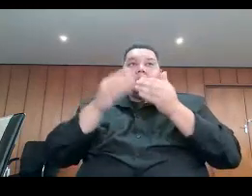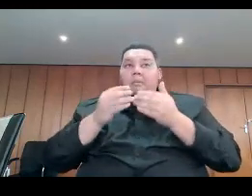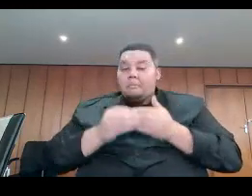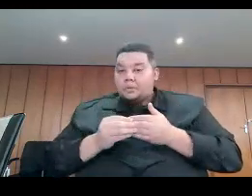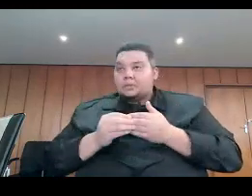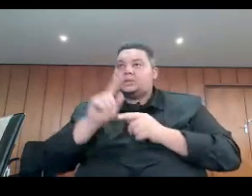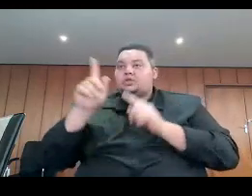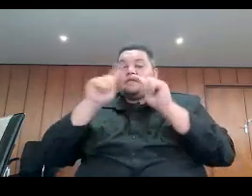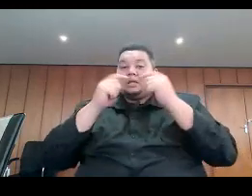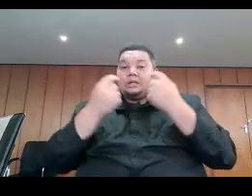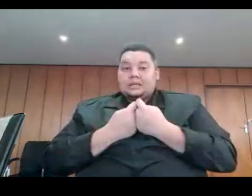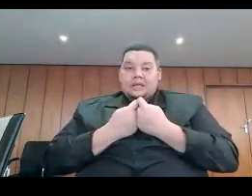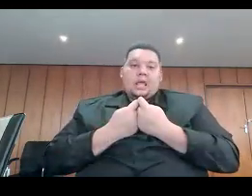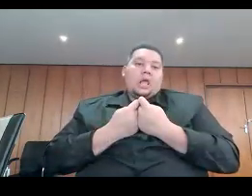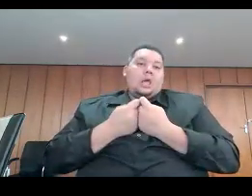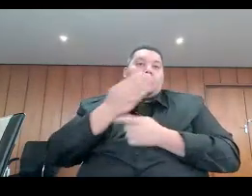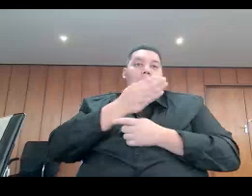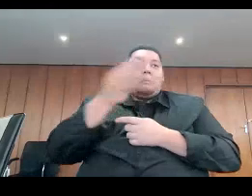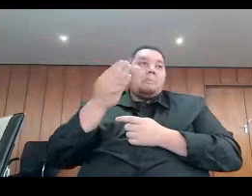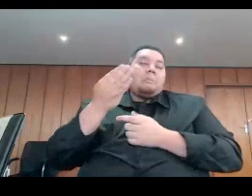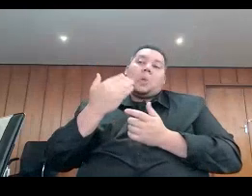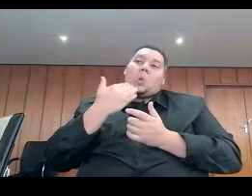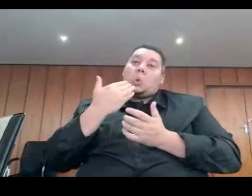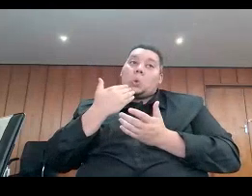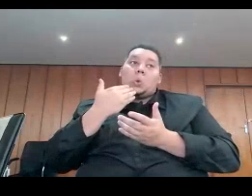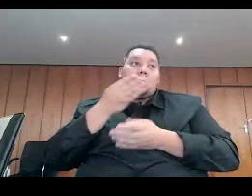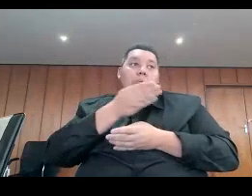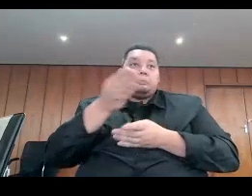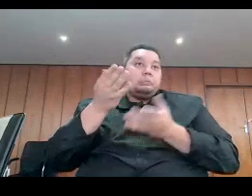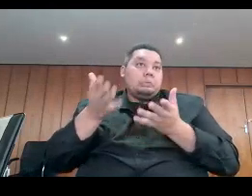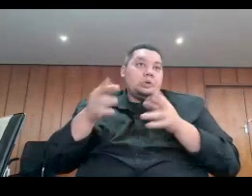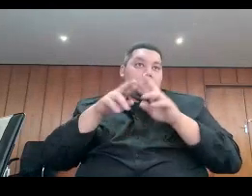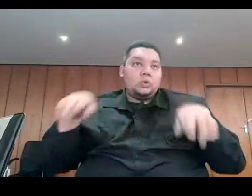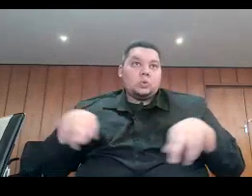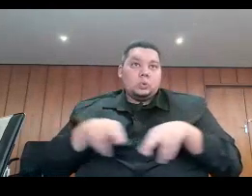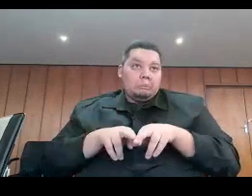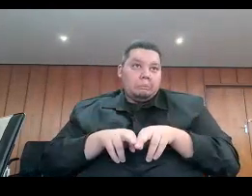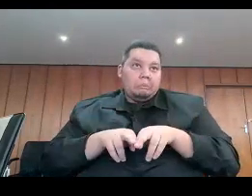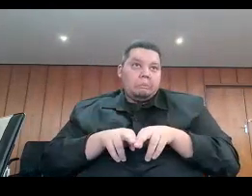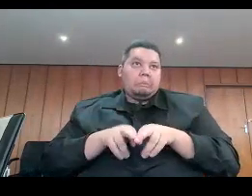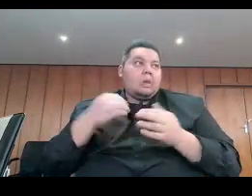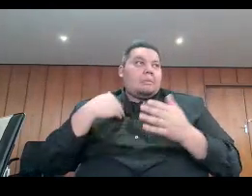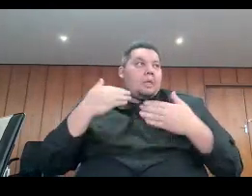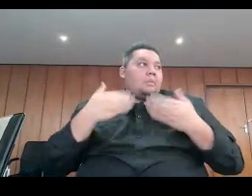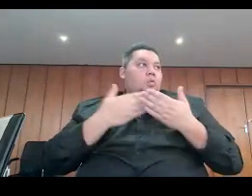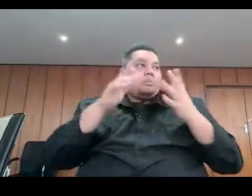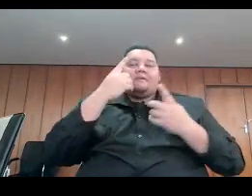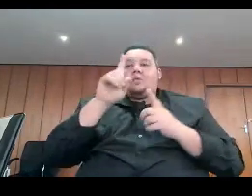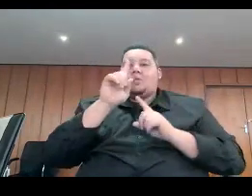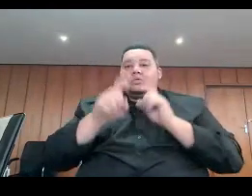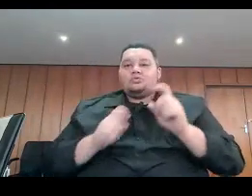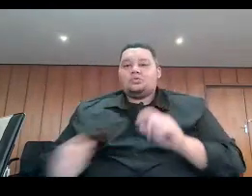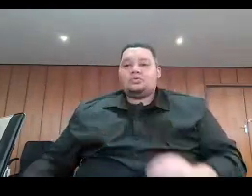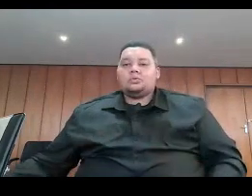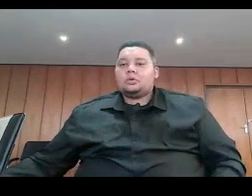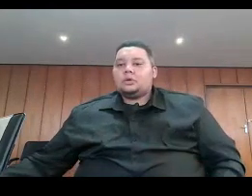the team here that are present in the room today. So I'm happy to open for